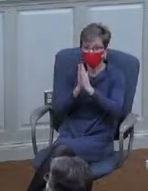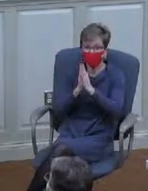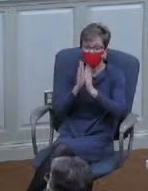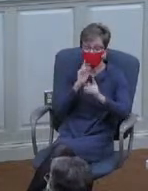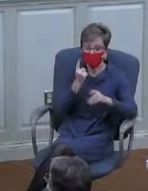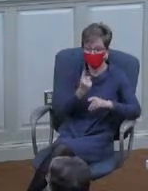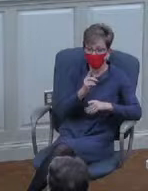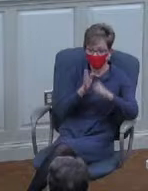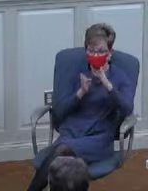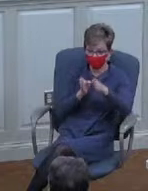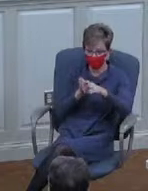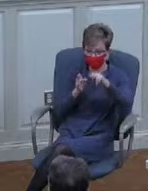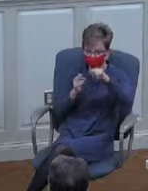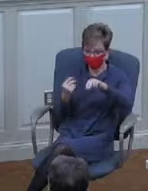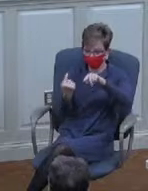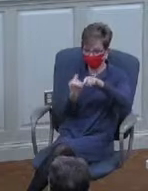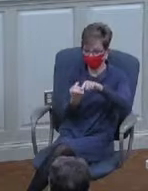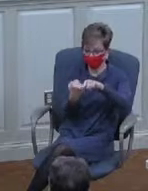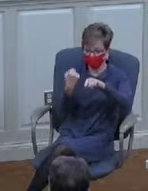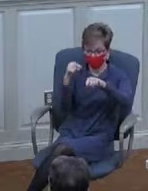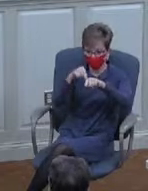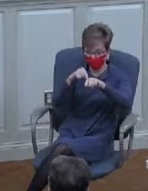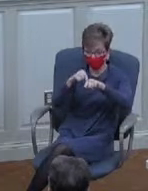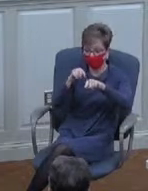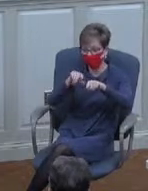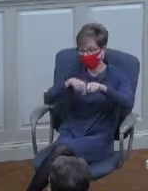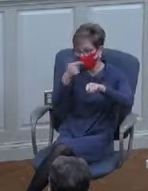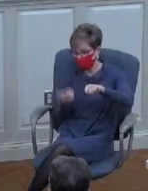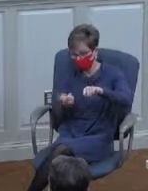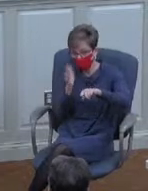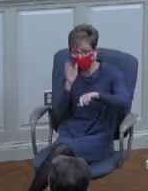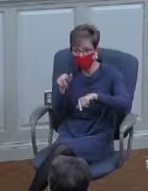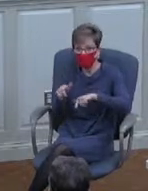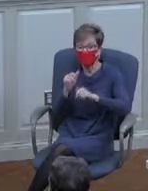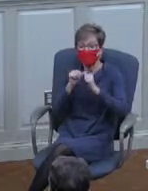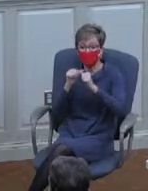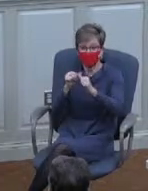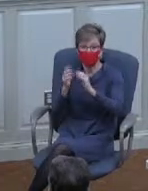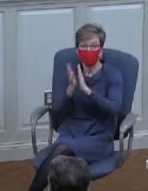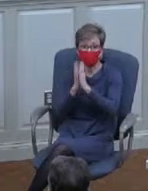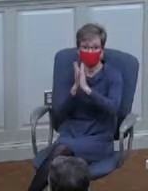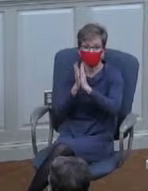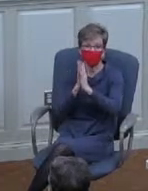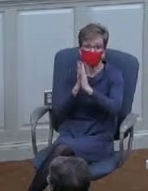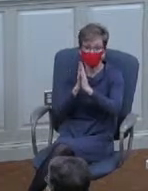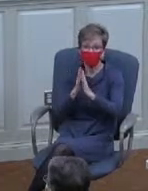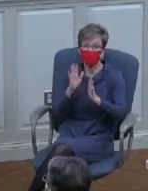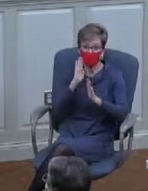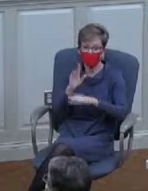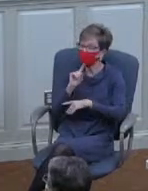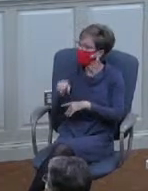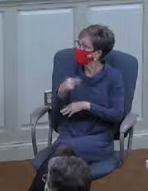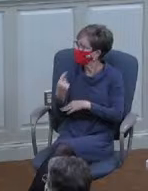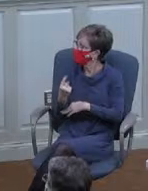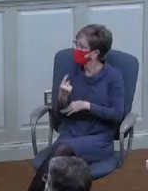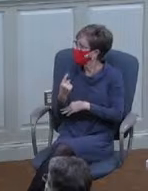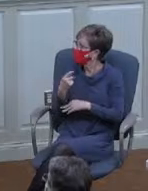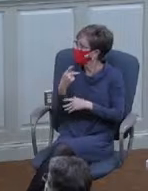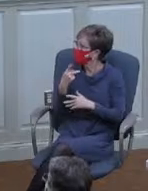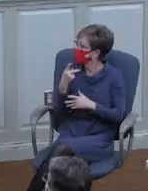essentially, narrowing that down to one lane, but it does allow you to maintain traffic. Again, this is one of the only crossings in the area.